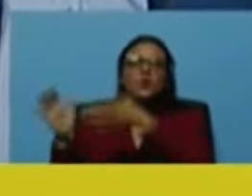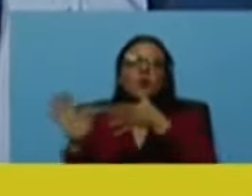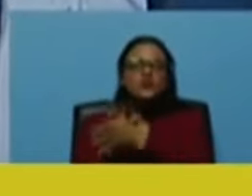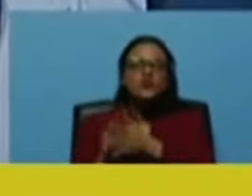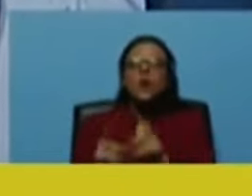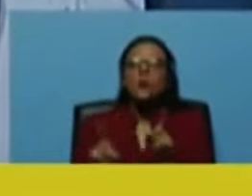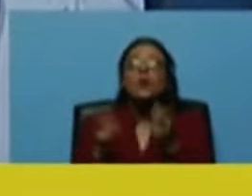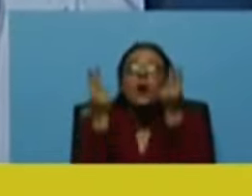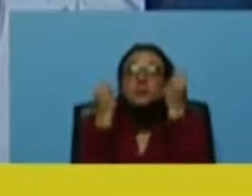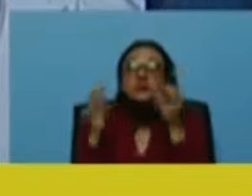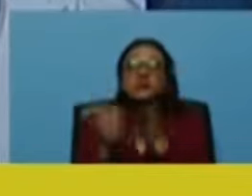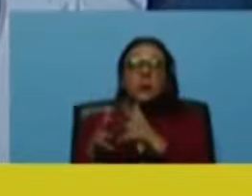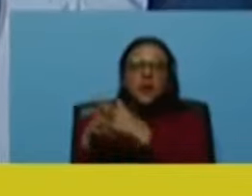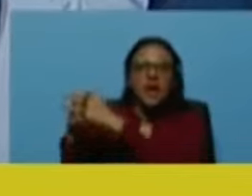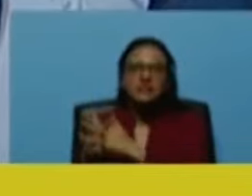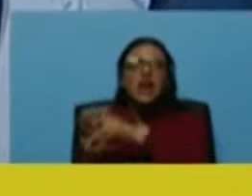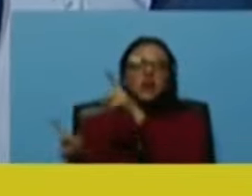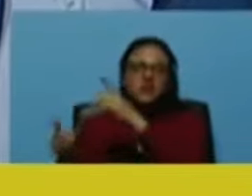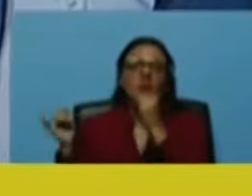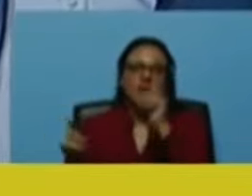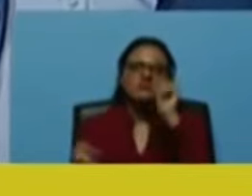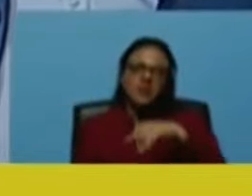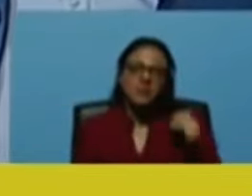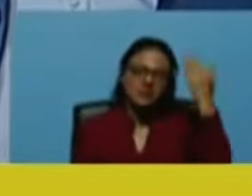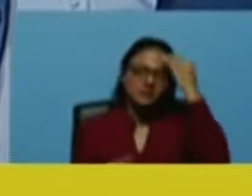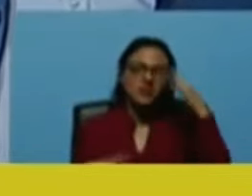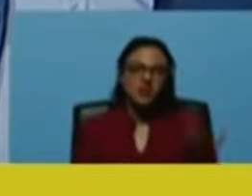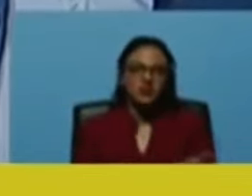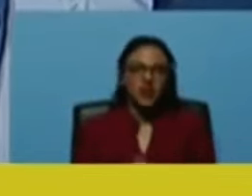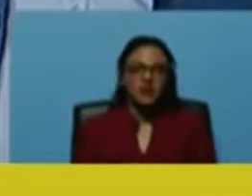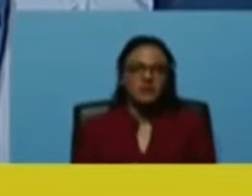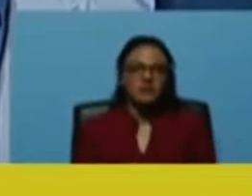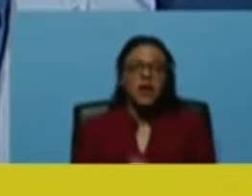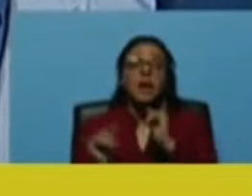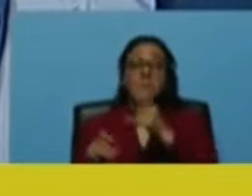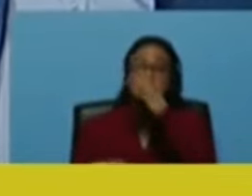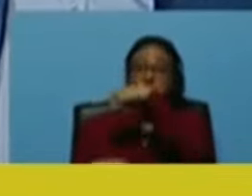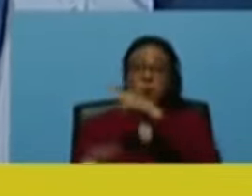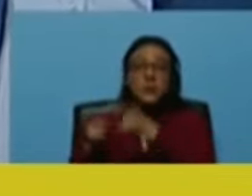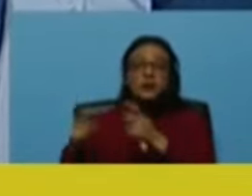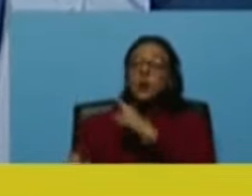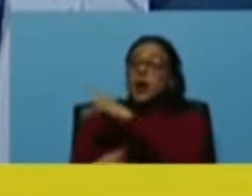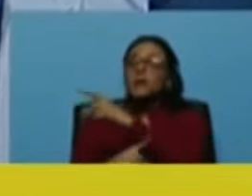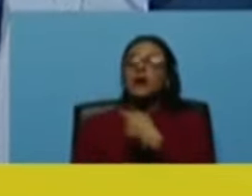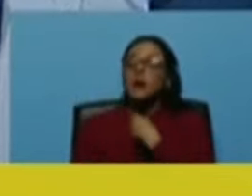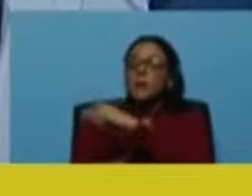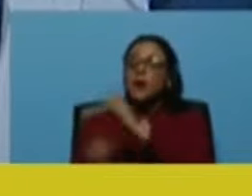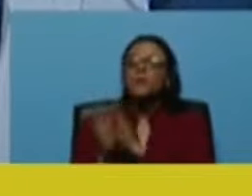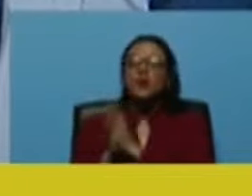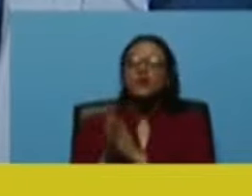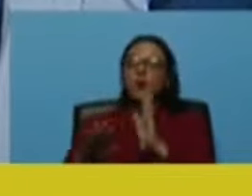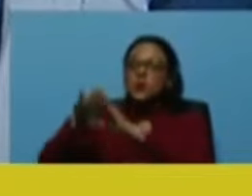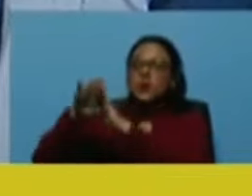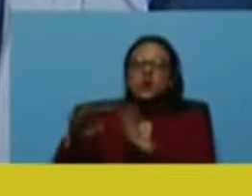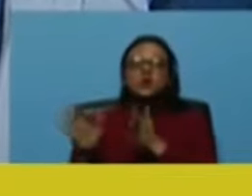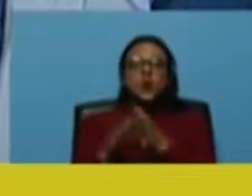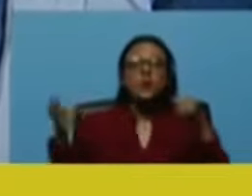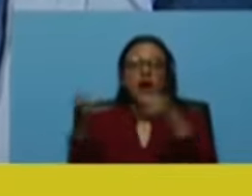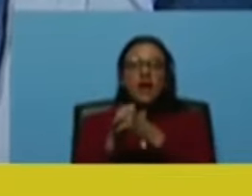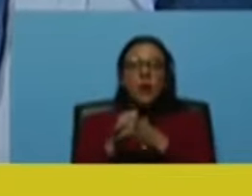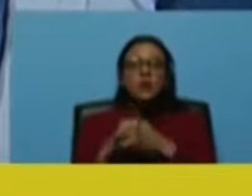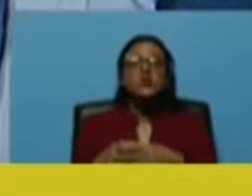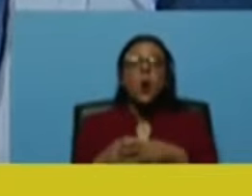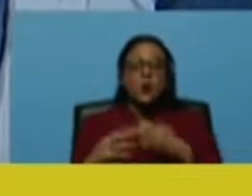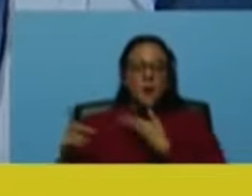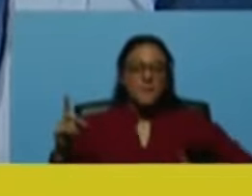low spokesperson from the imperialism, and that the chief of the Southern Command gave him